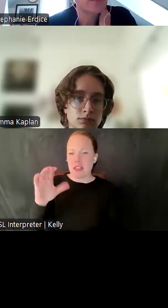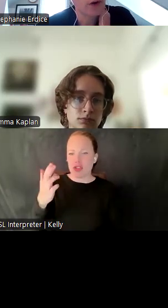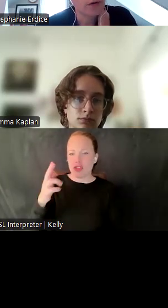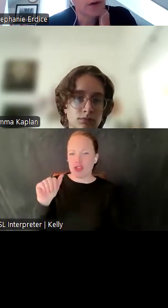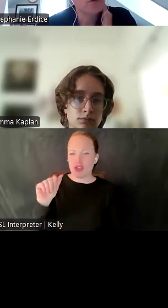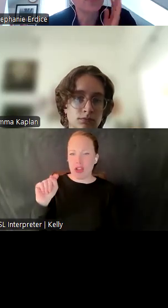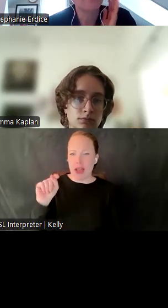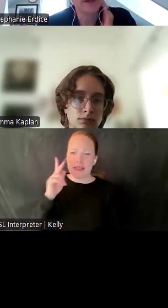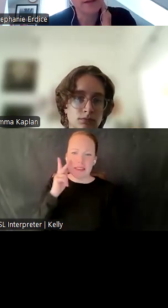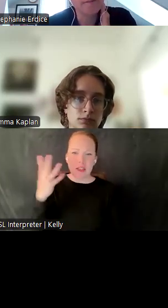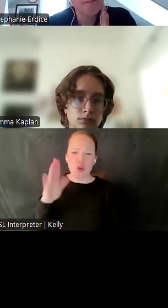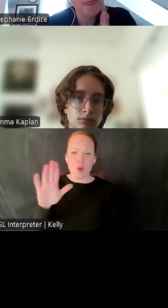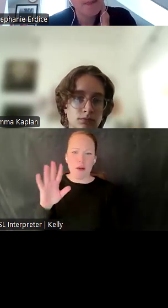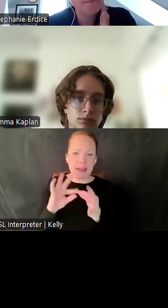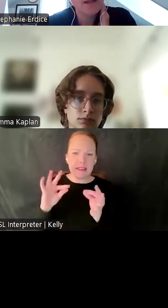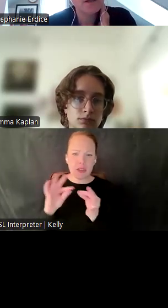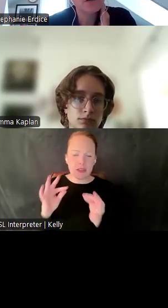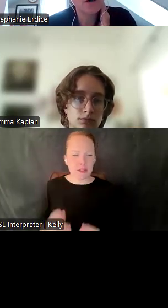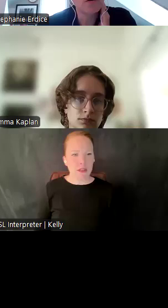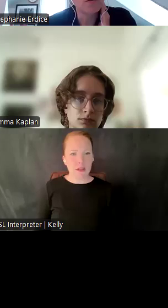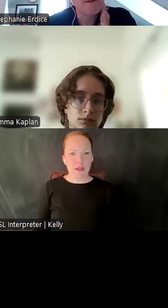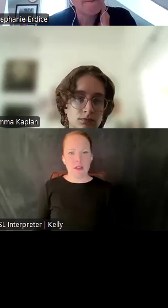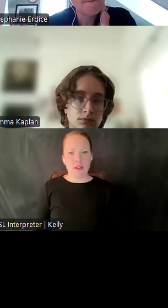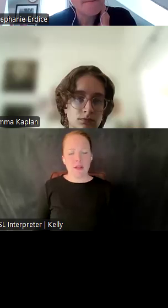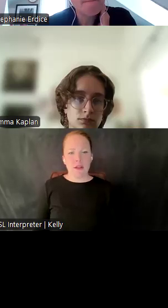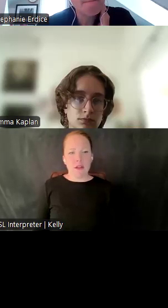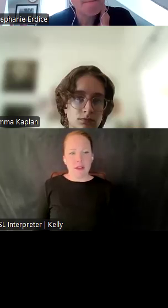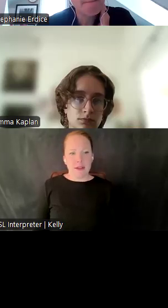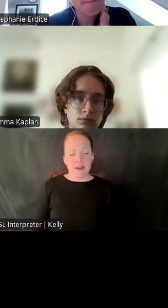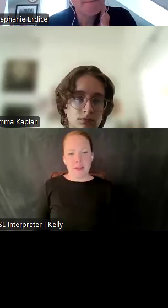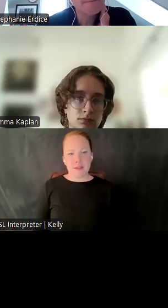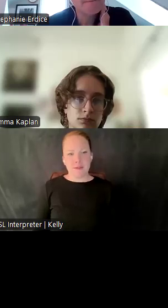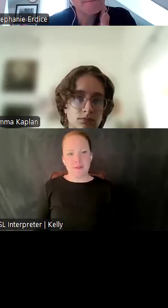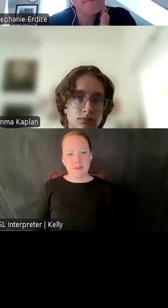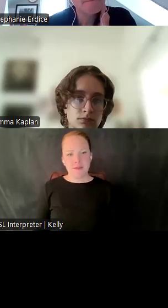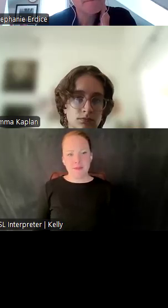see what you have written. So,